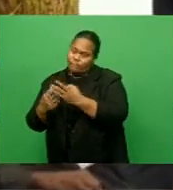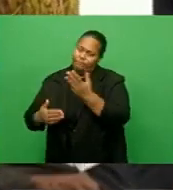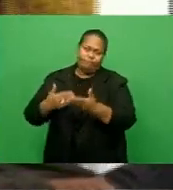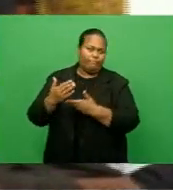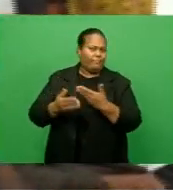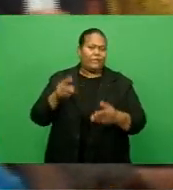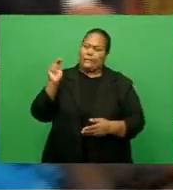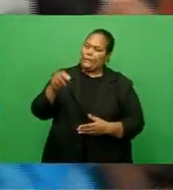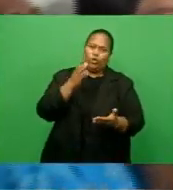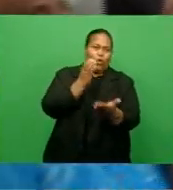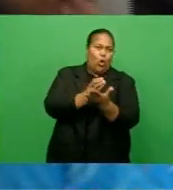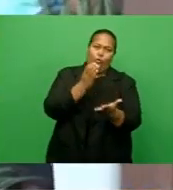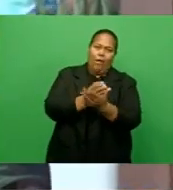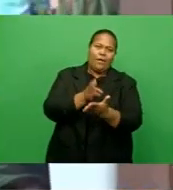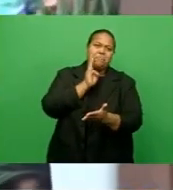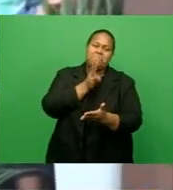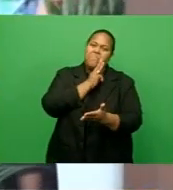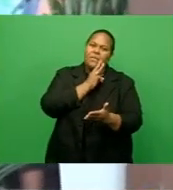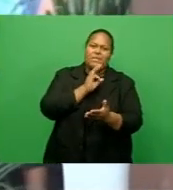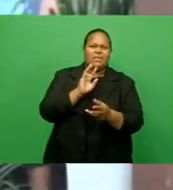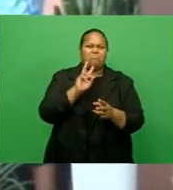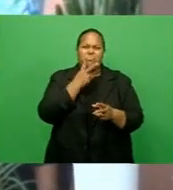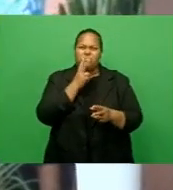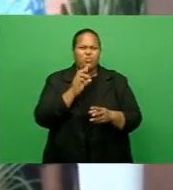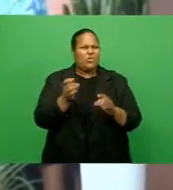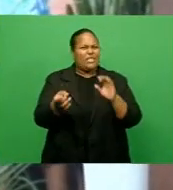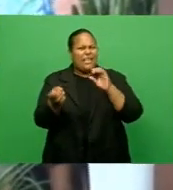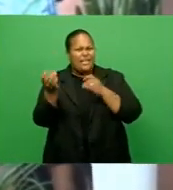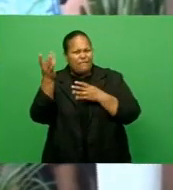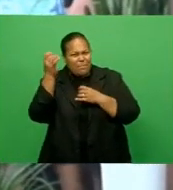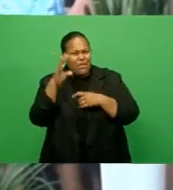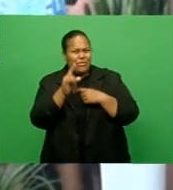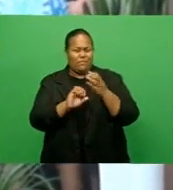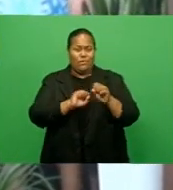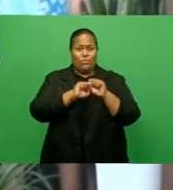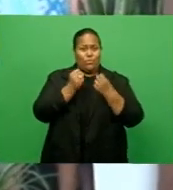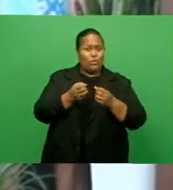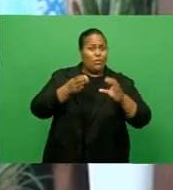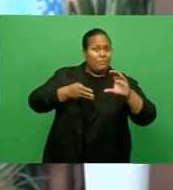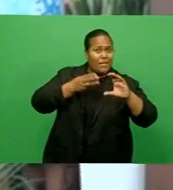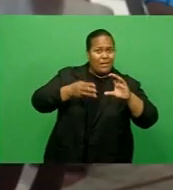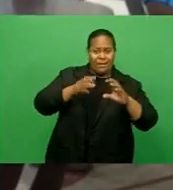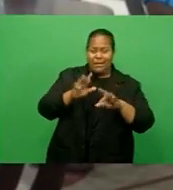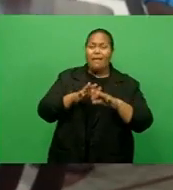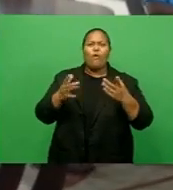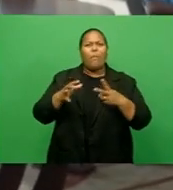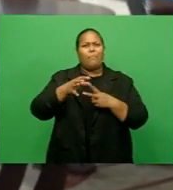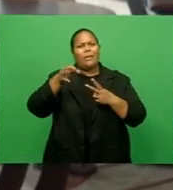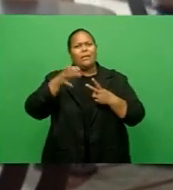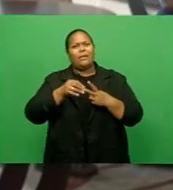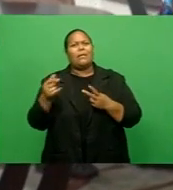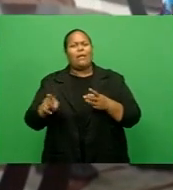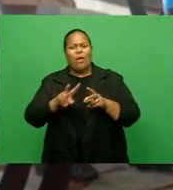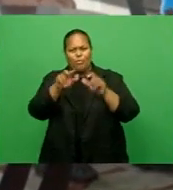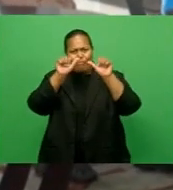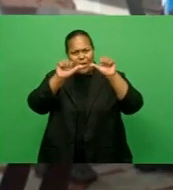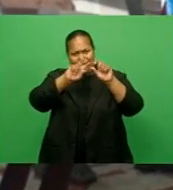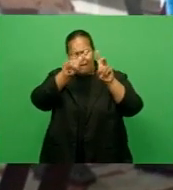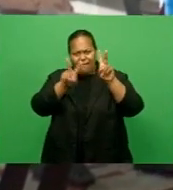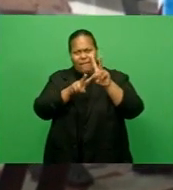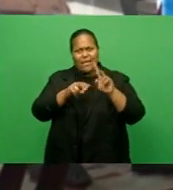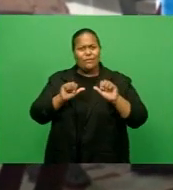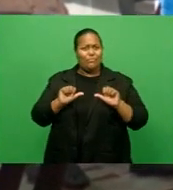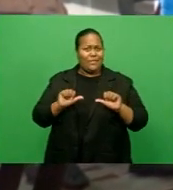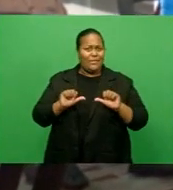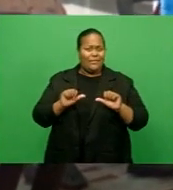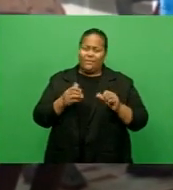correct misinformation on various social media platforms linked to the selection process of president and vice president. There have